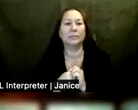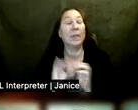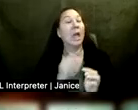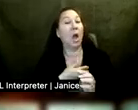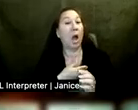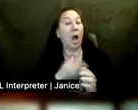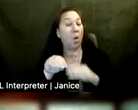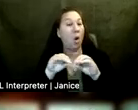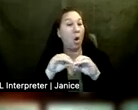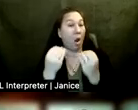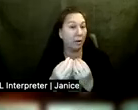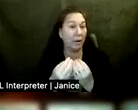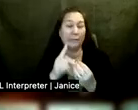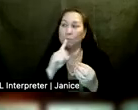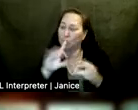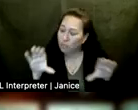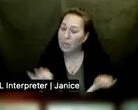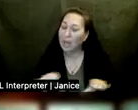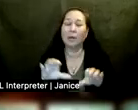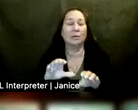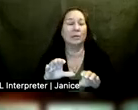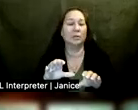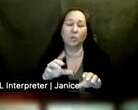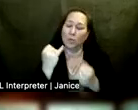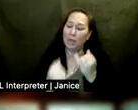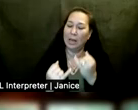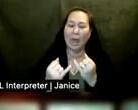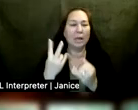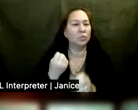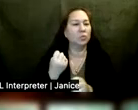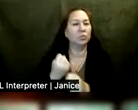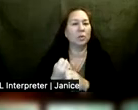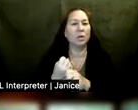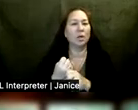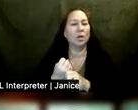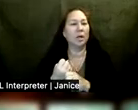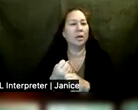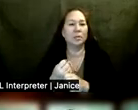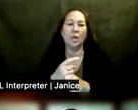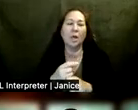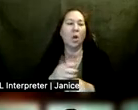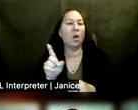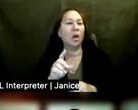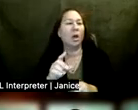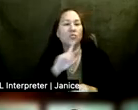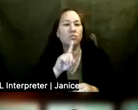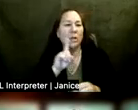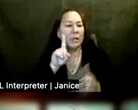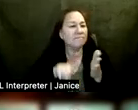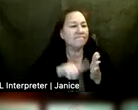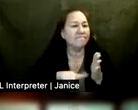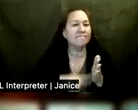very active in the last couple of years in litigating cases where workers have been retaliated